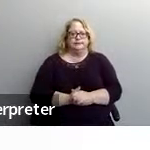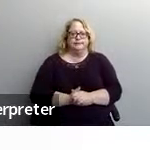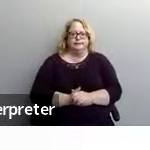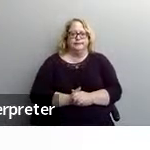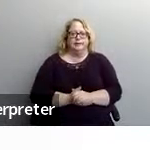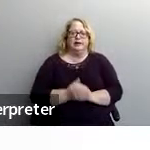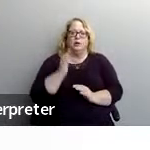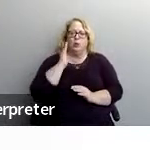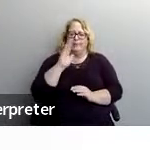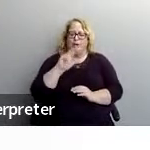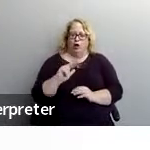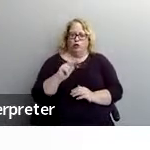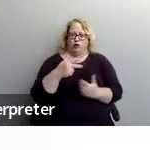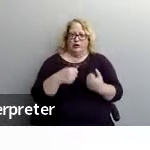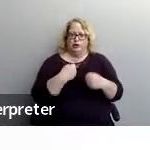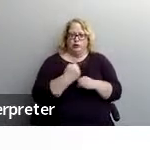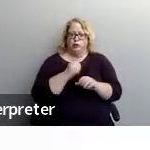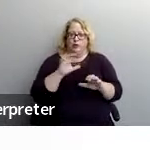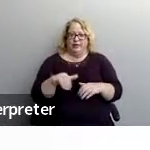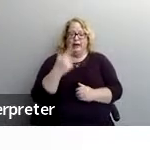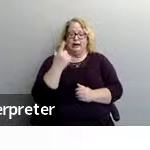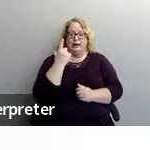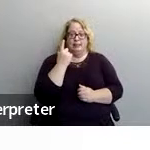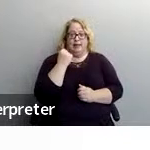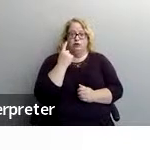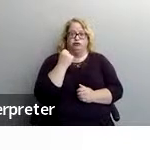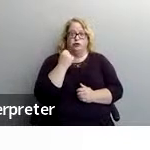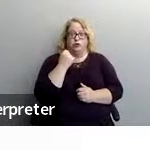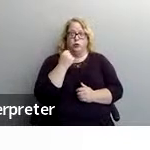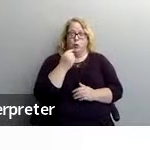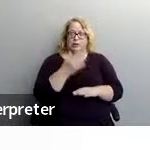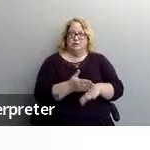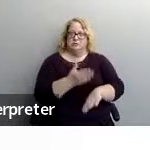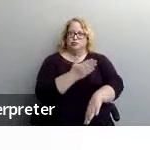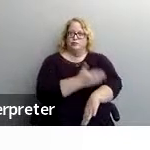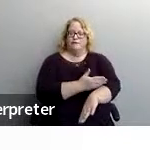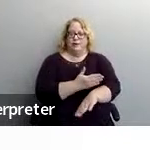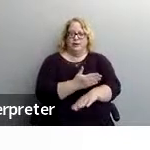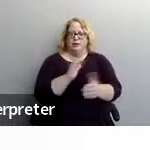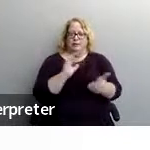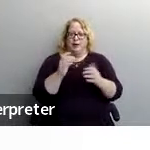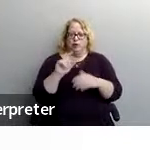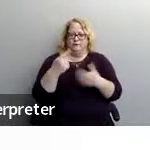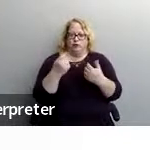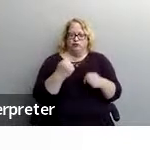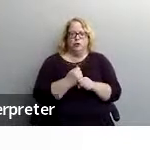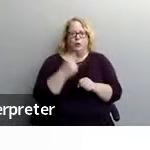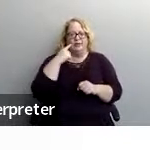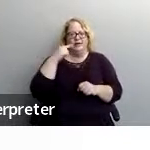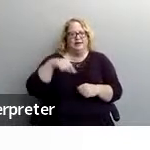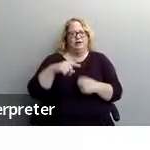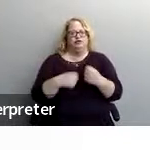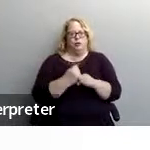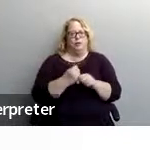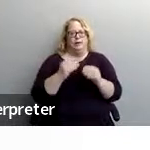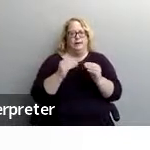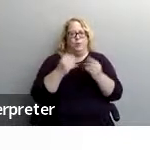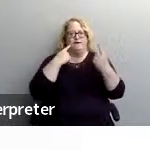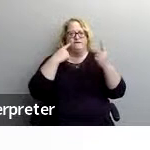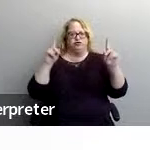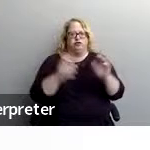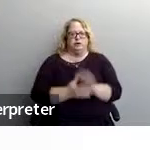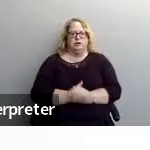This will be our 3rd year doing it. Last year was better than our first, and we anticipate this year to be even more